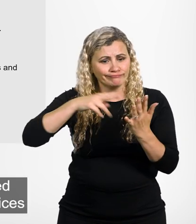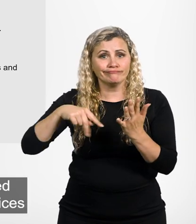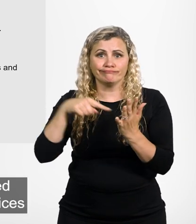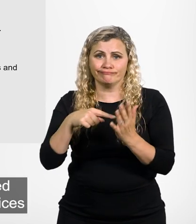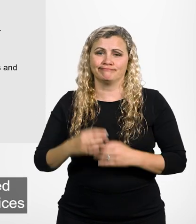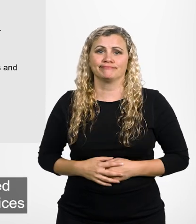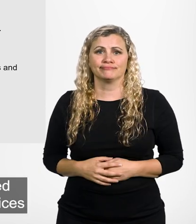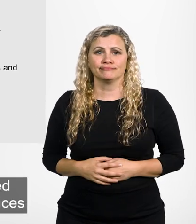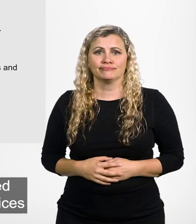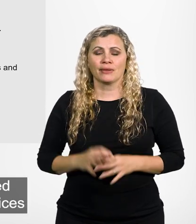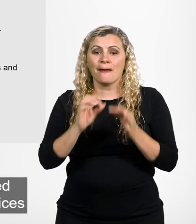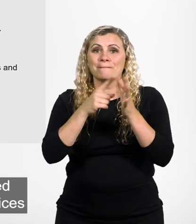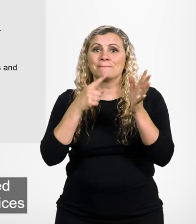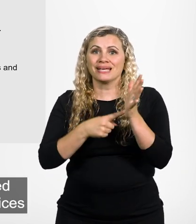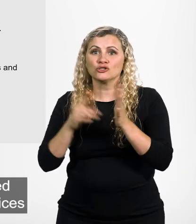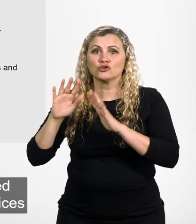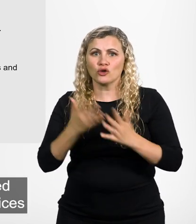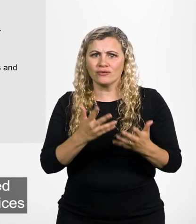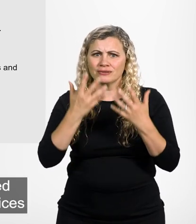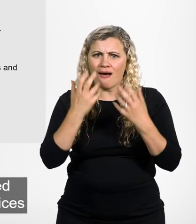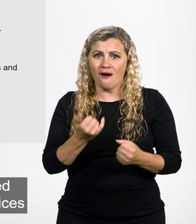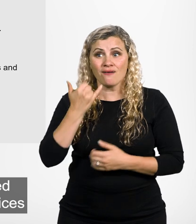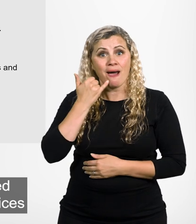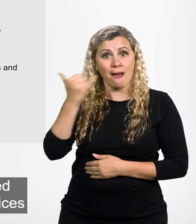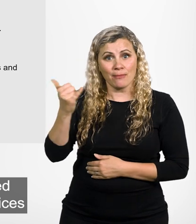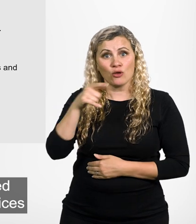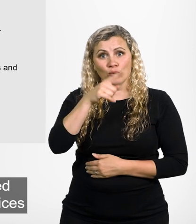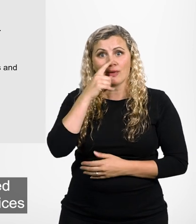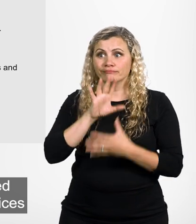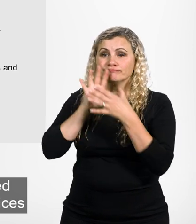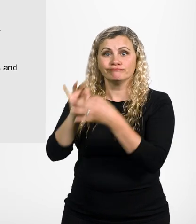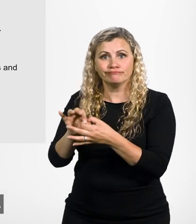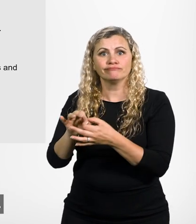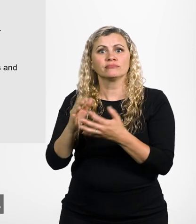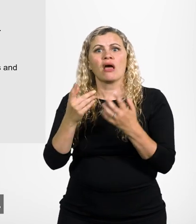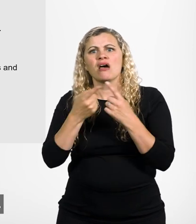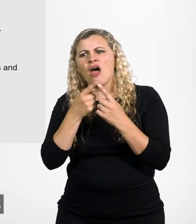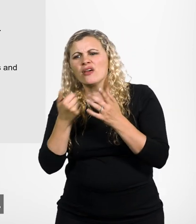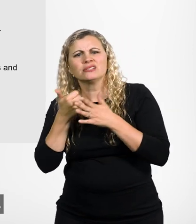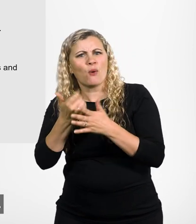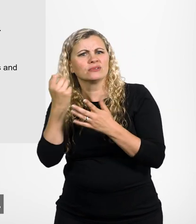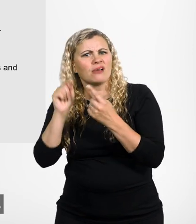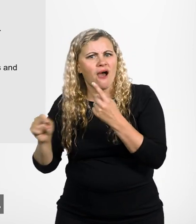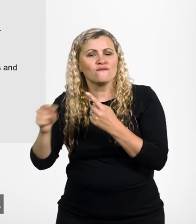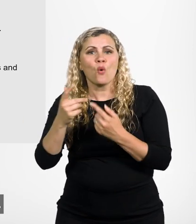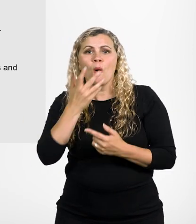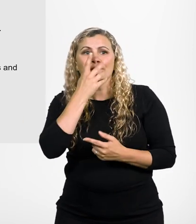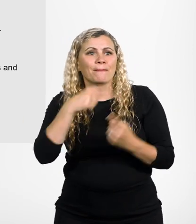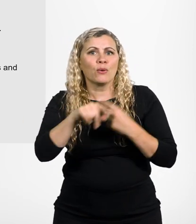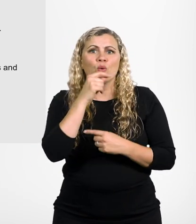the beat service has a dedicated helpline and other per support services for people with eating